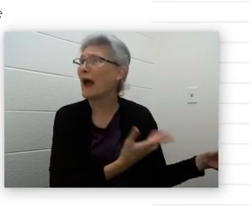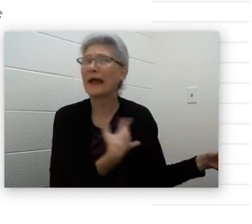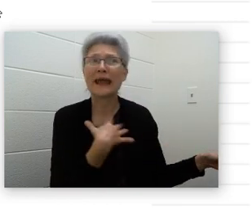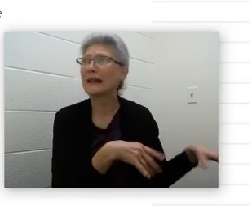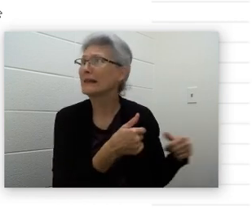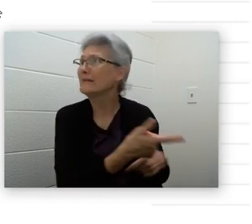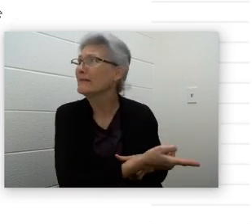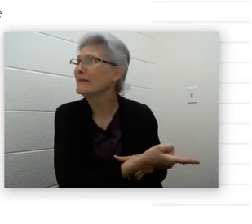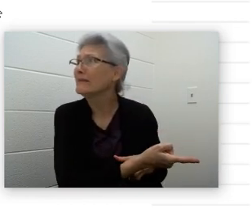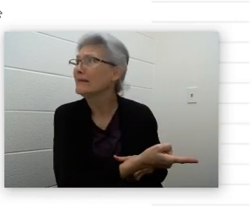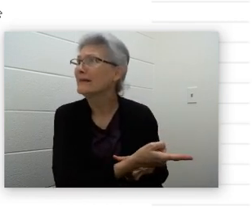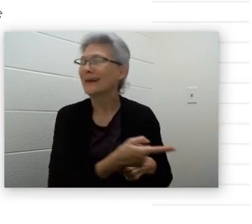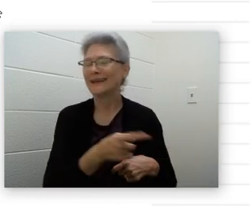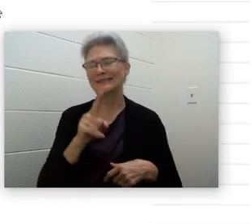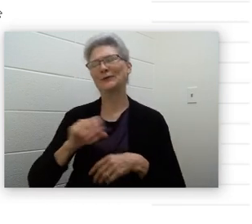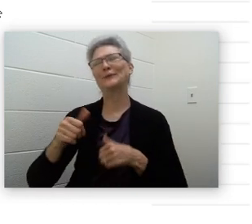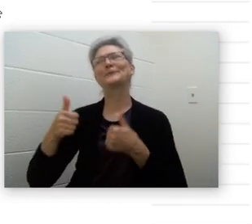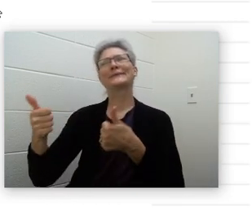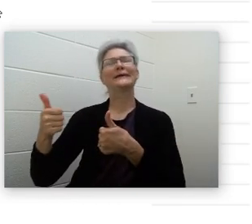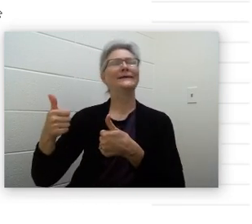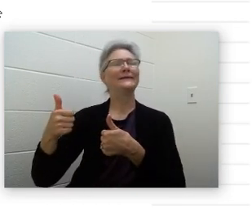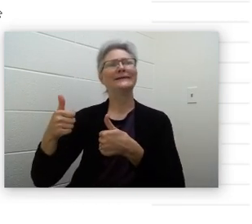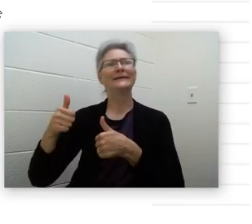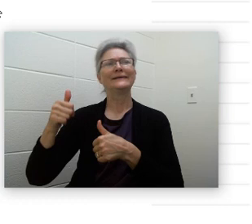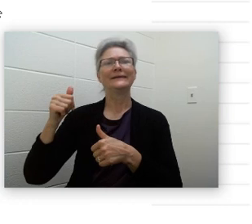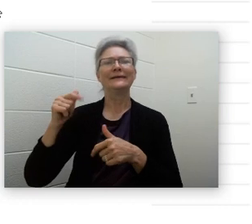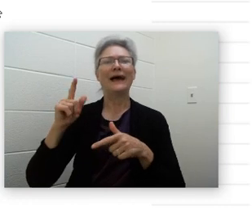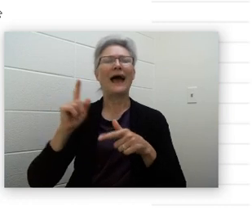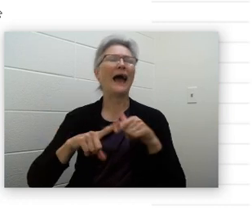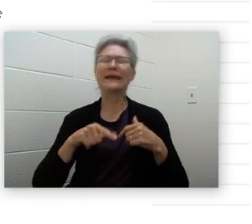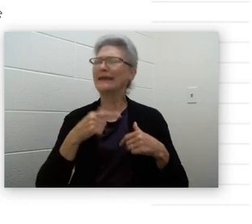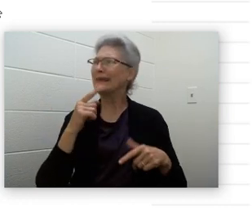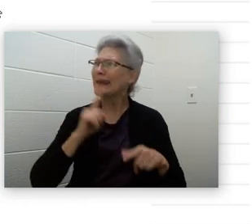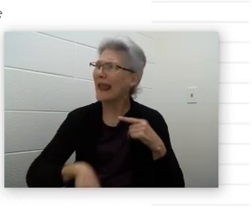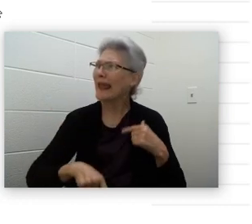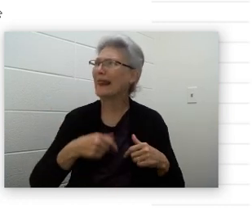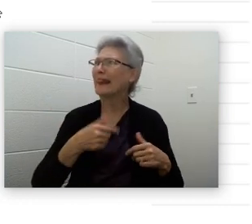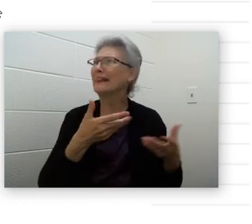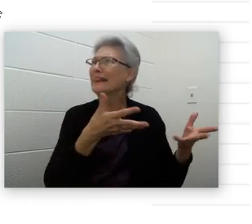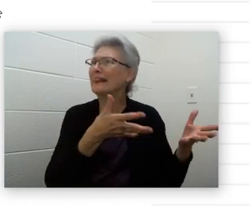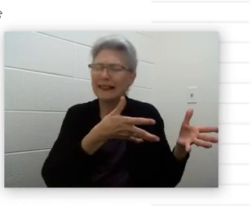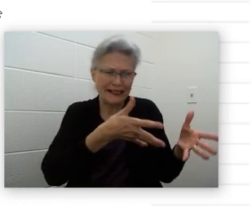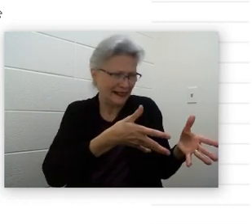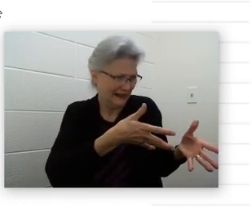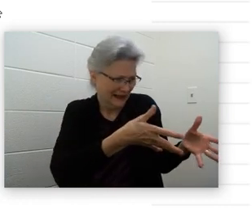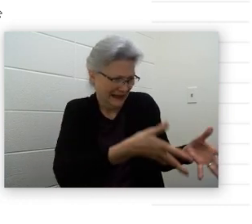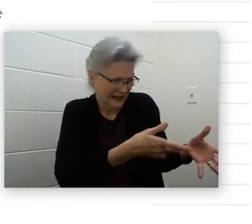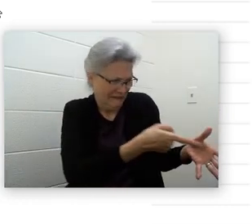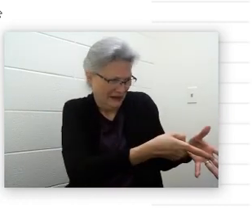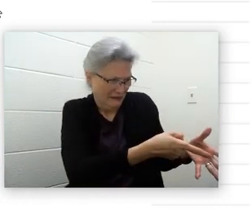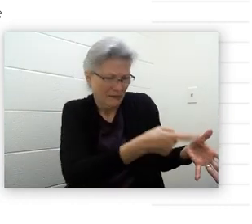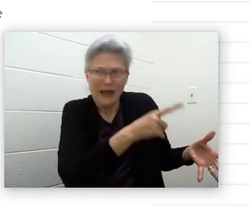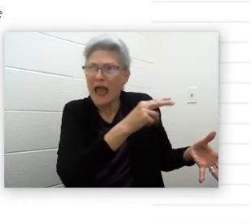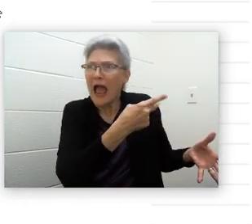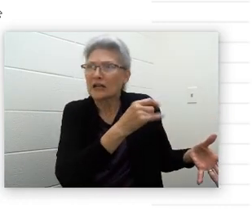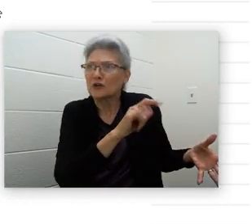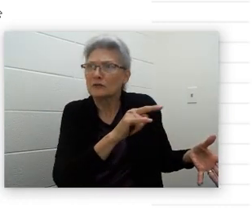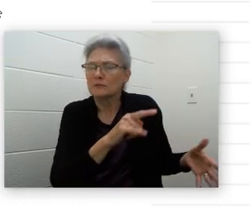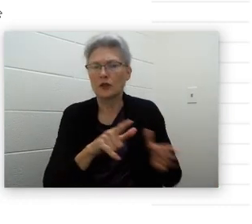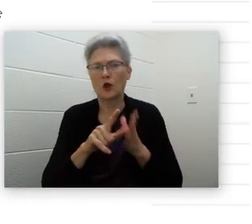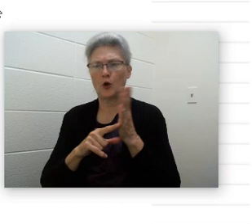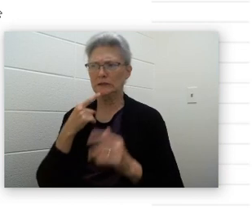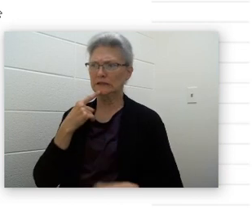up. I can't leave, Hector, Stanley said. I suggest we go, said his